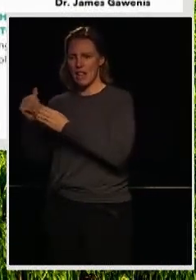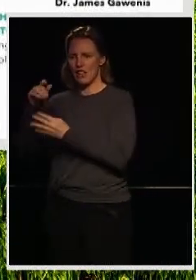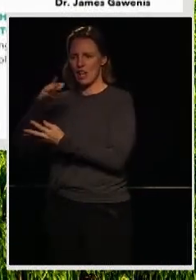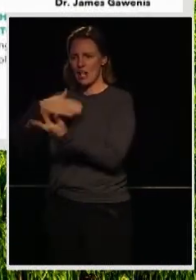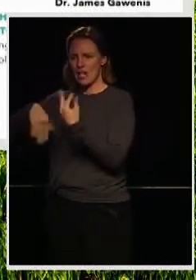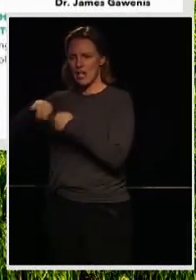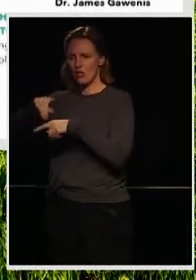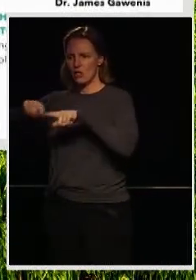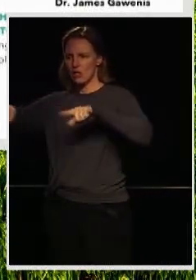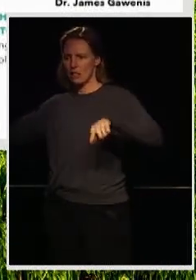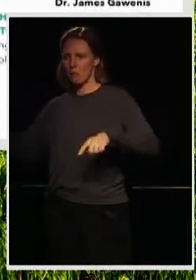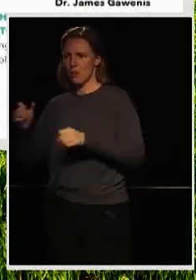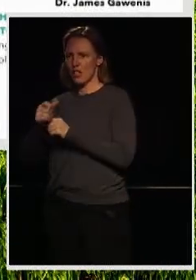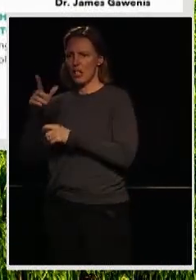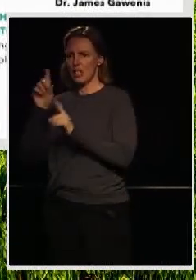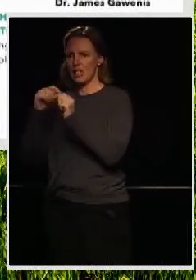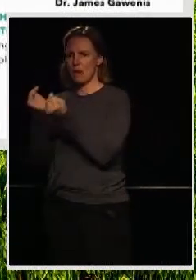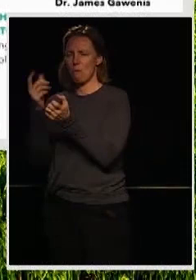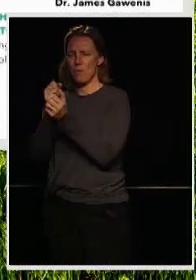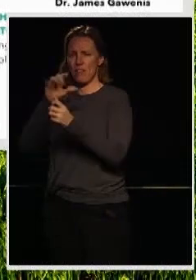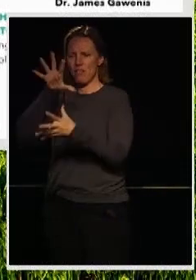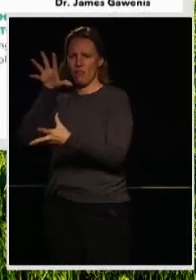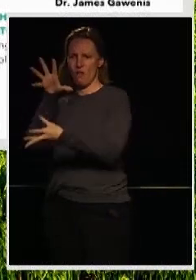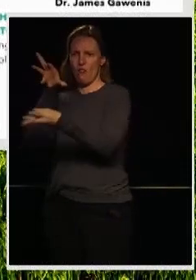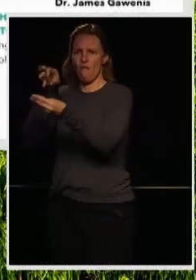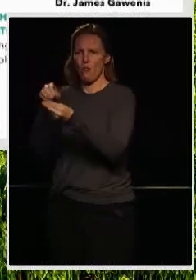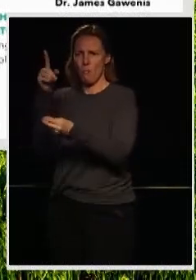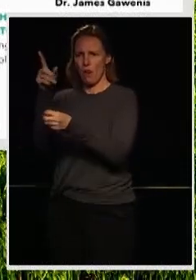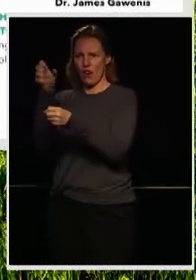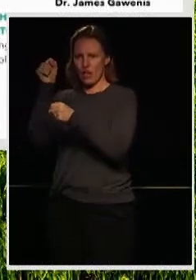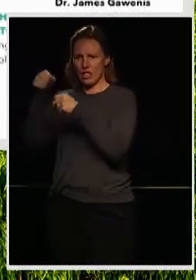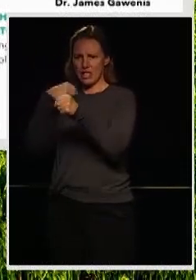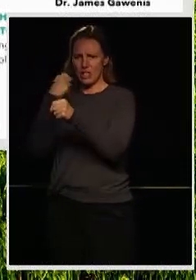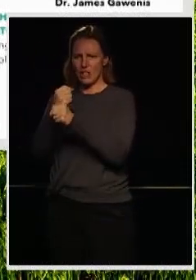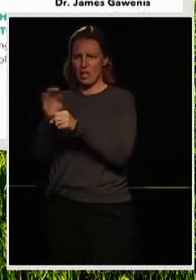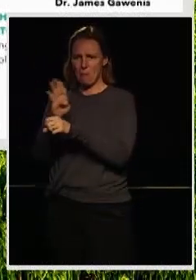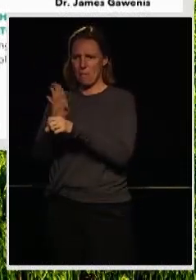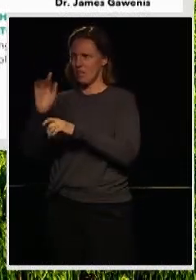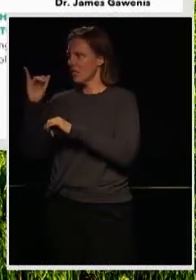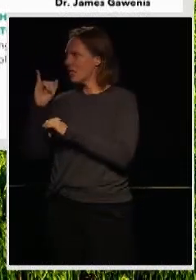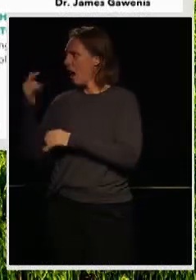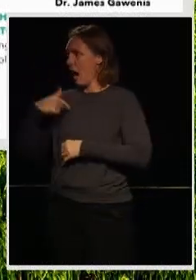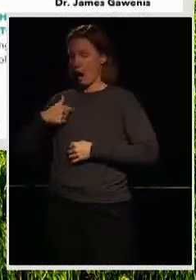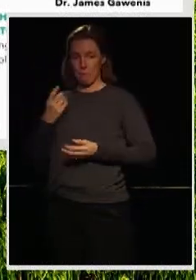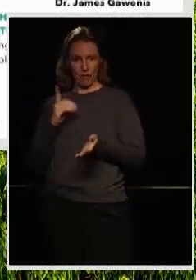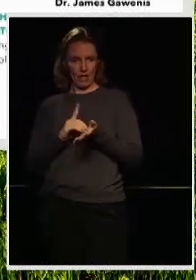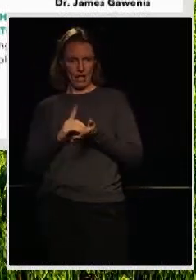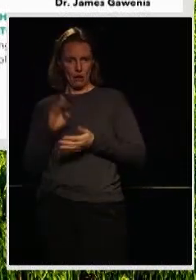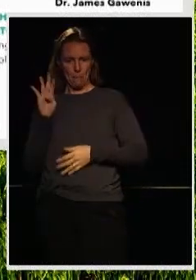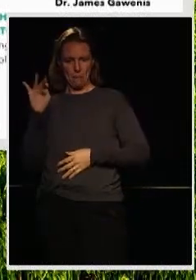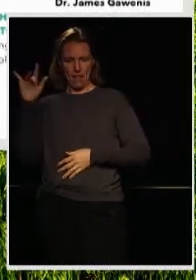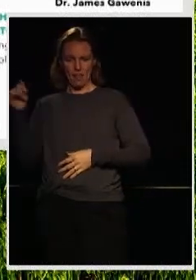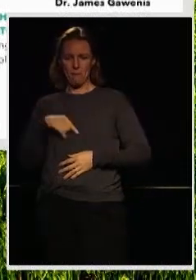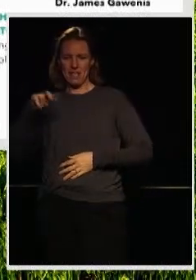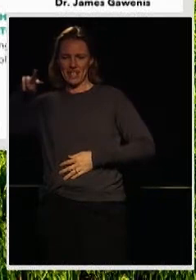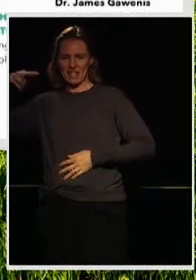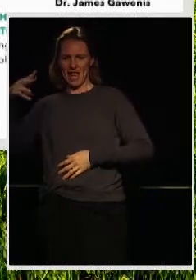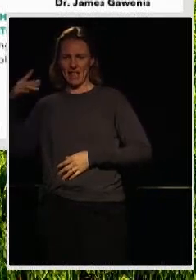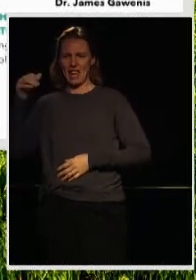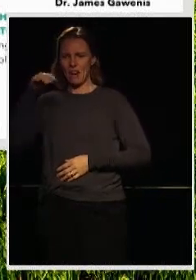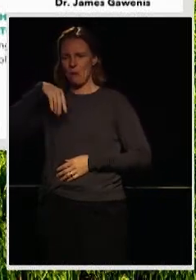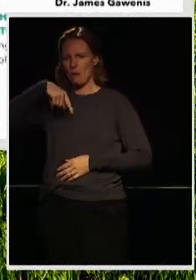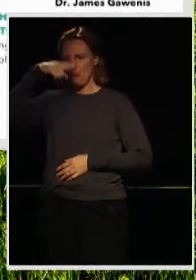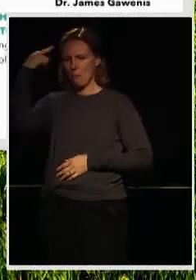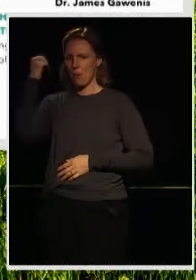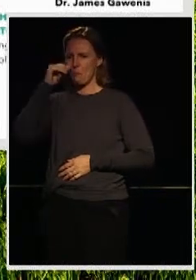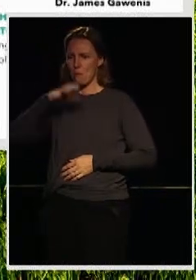team with a summation of over 100 years in the business industry. I'm Dr. Bailey. I'm actually the second African-American woman to